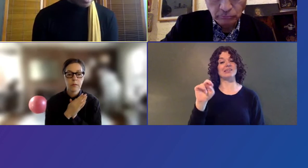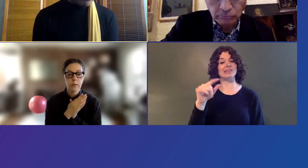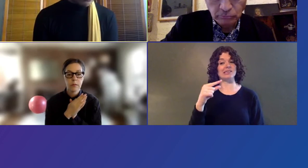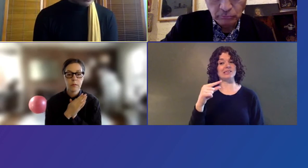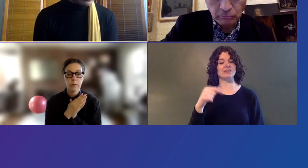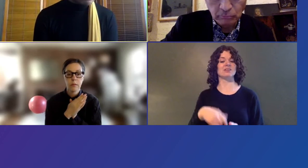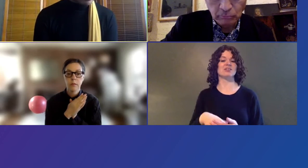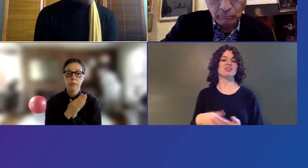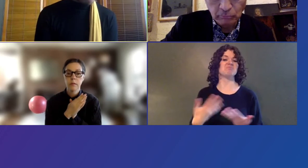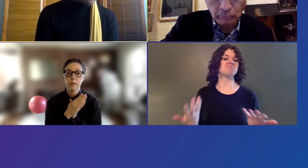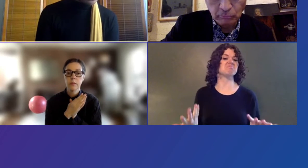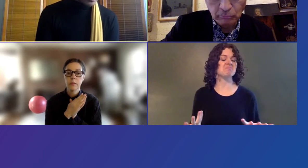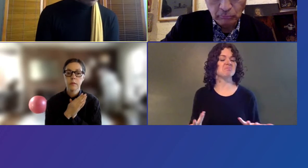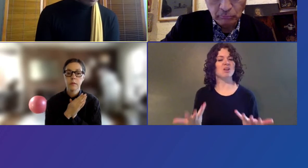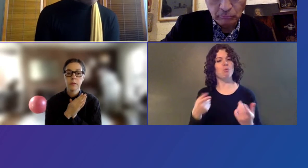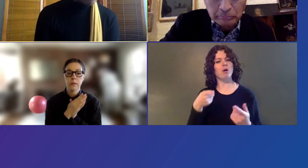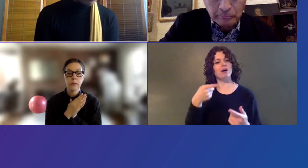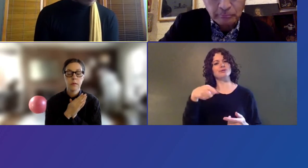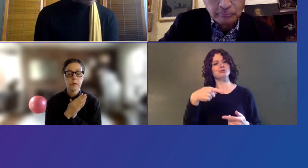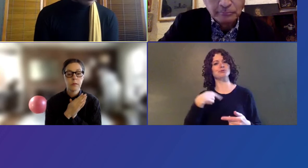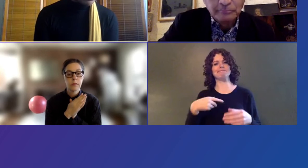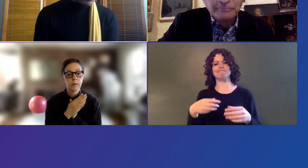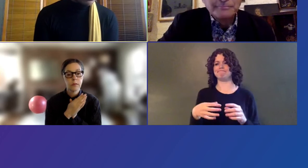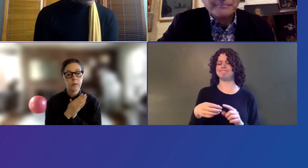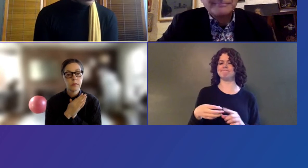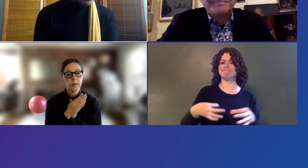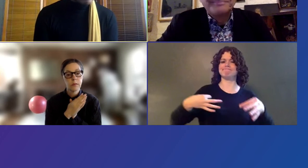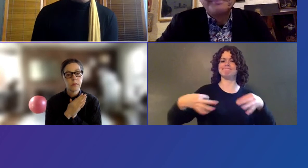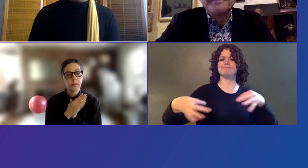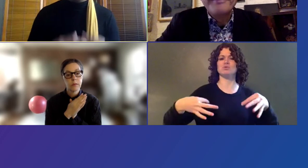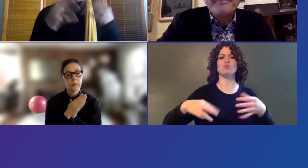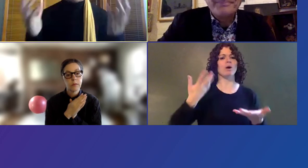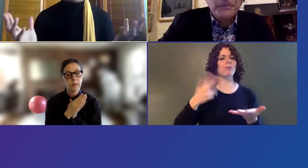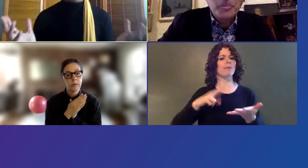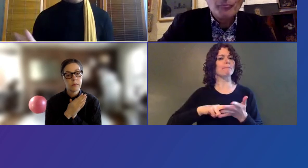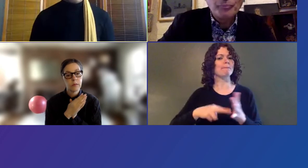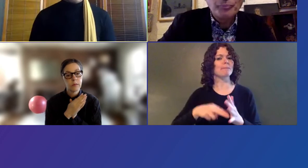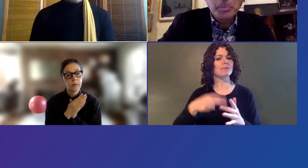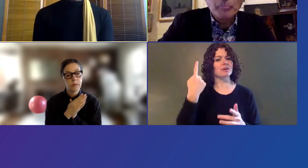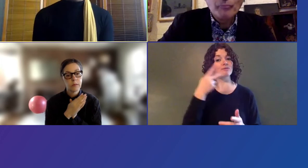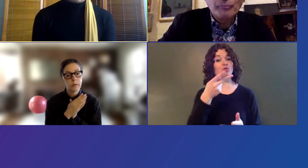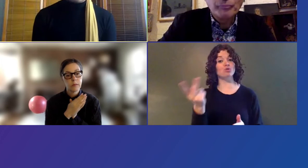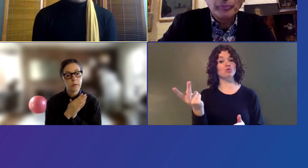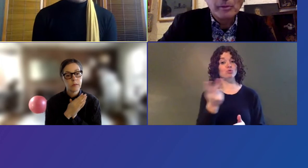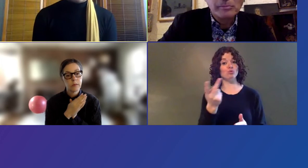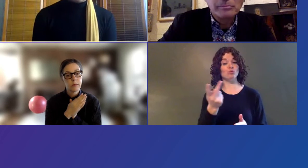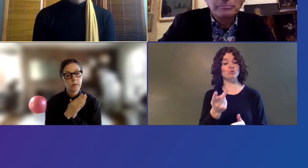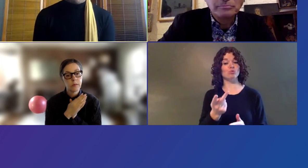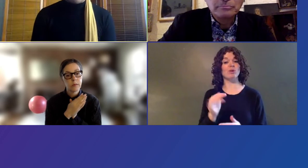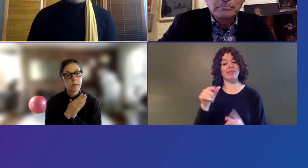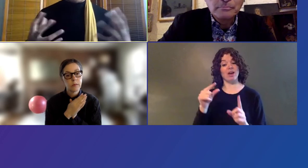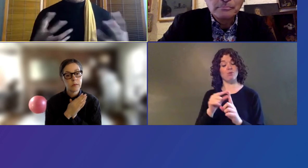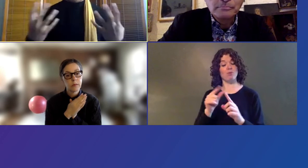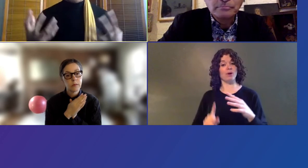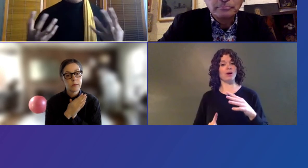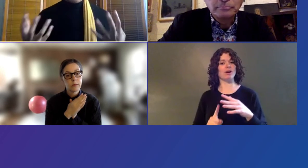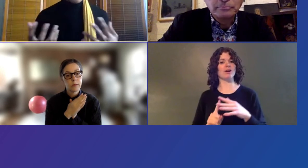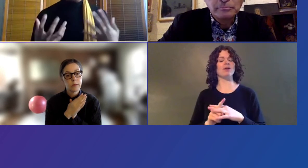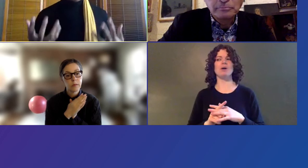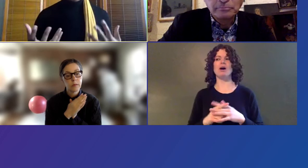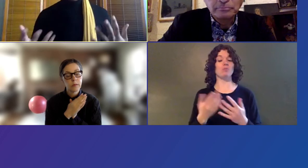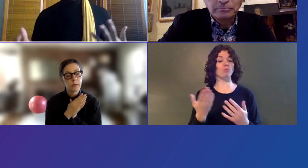2 minutes. That word came up in terms of thinking about how we honor the legacy and the